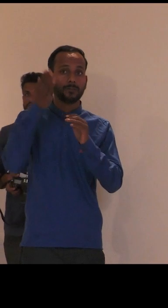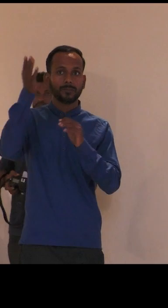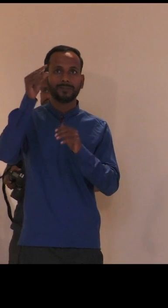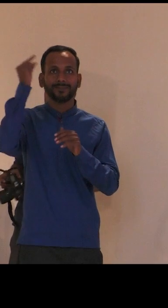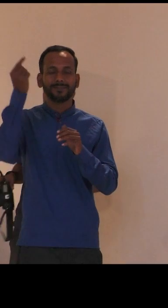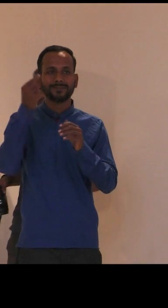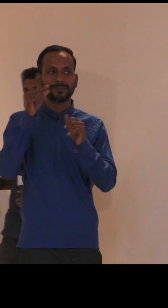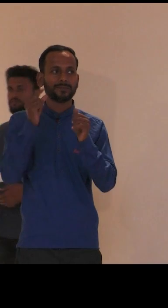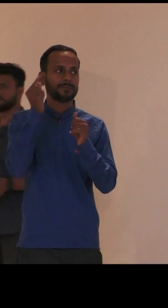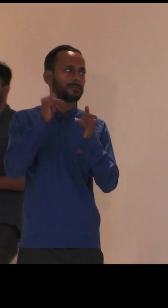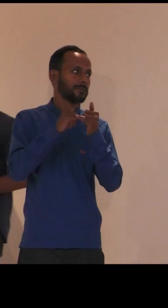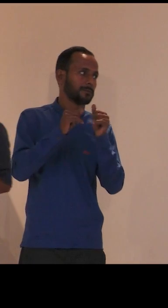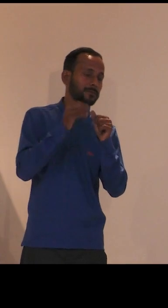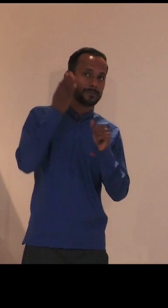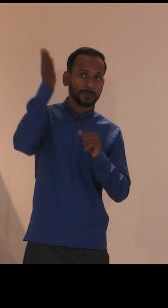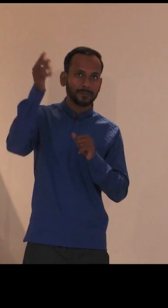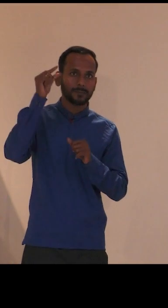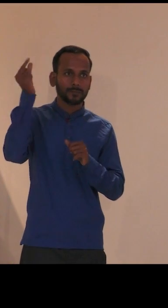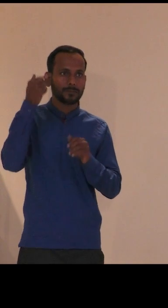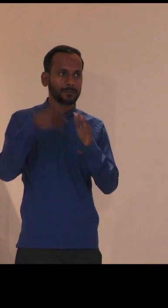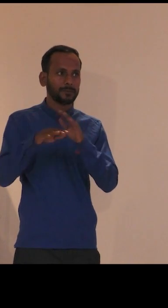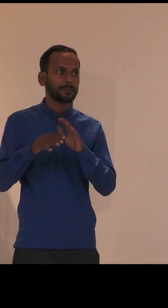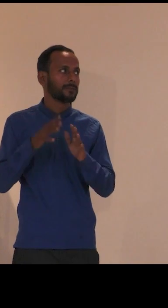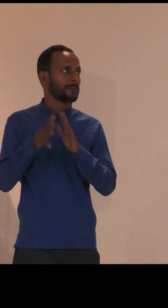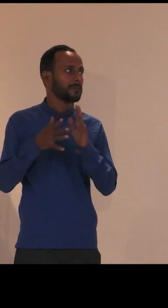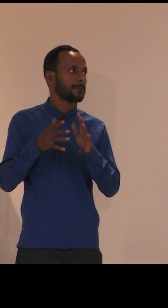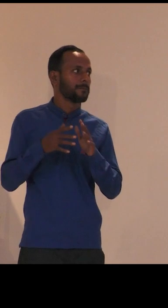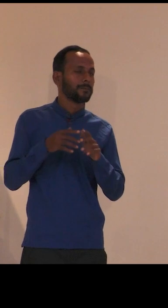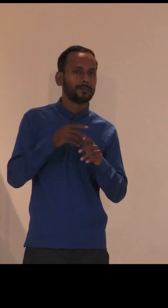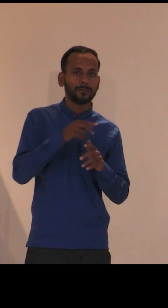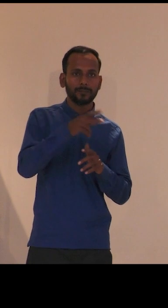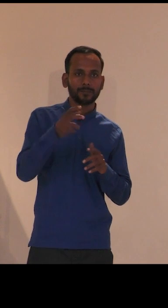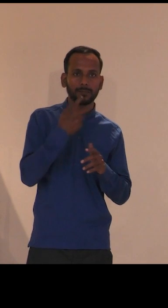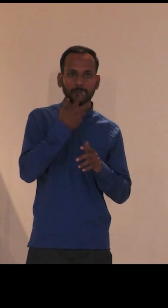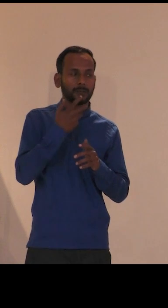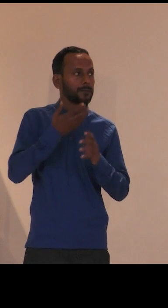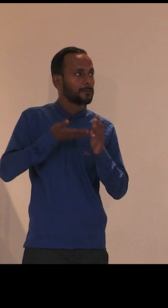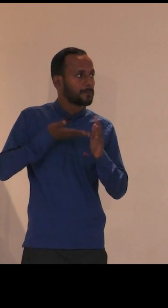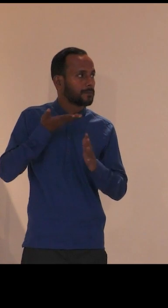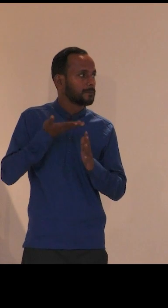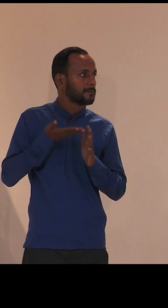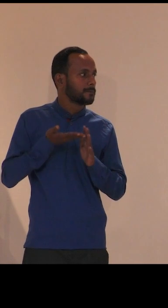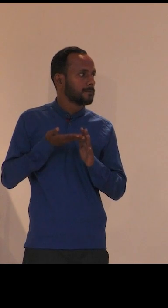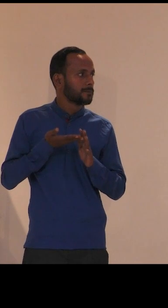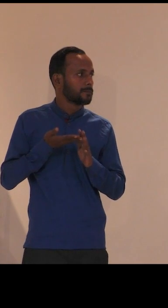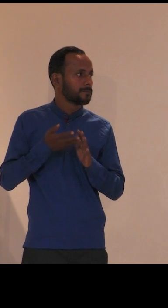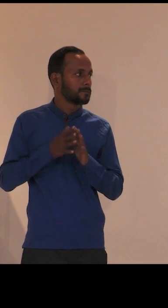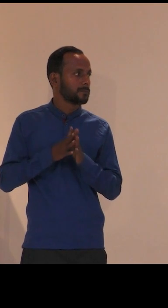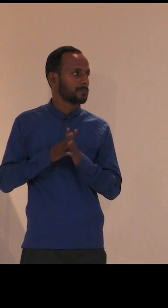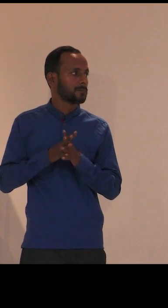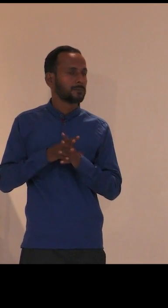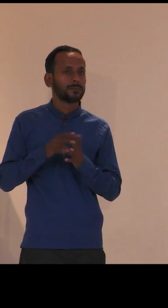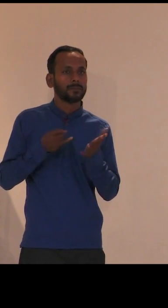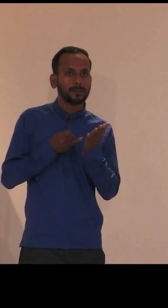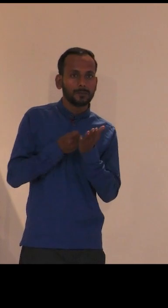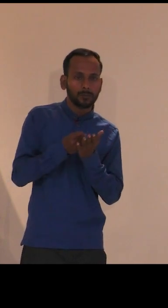and she happened to read Sainath's first book, Everybody Loves a Good Drought, and learnt about the